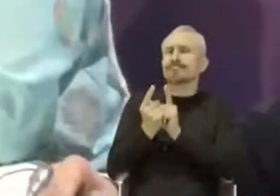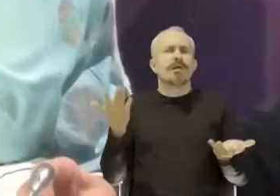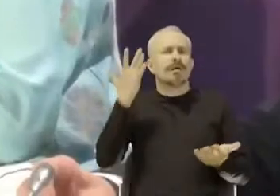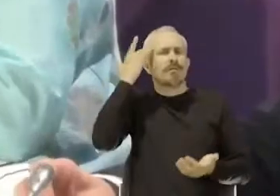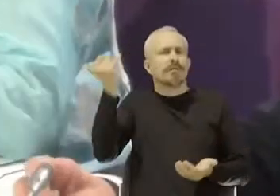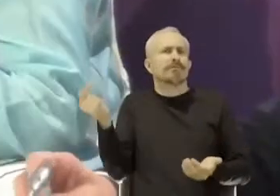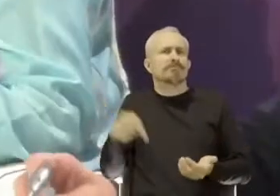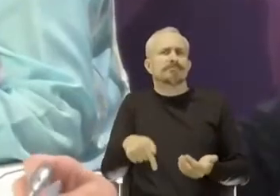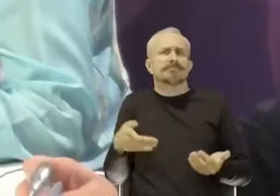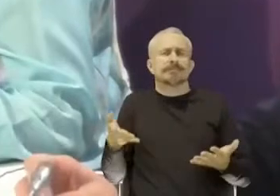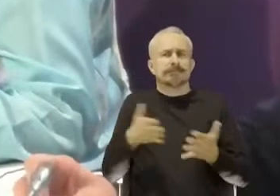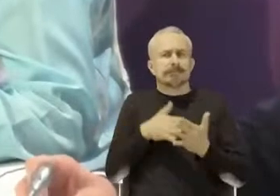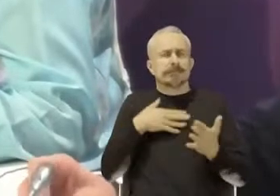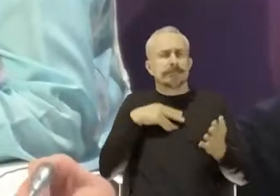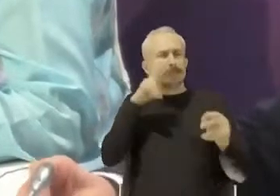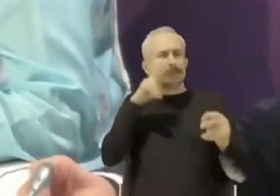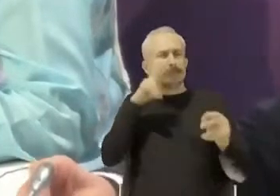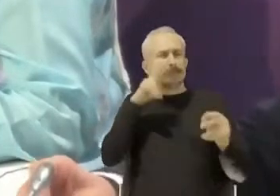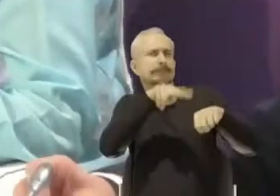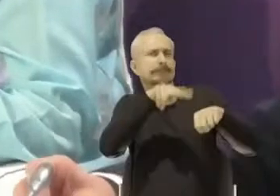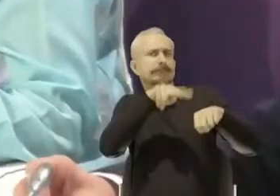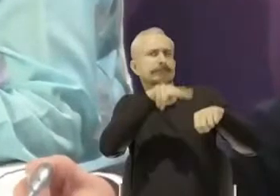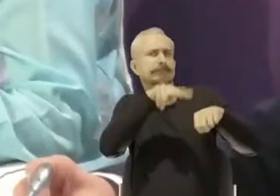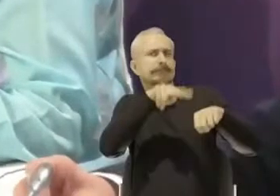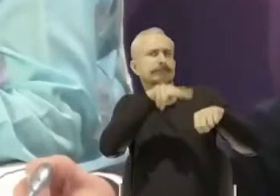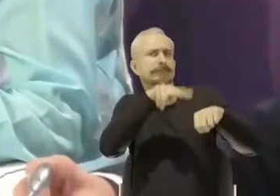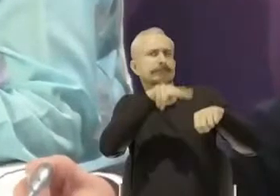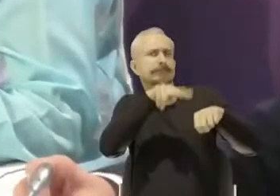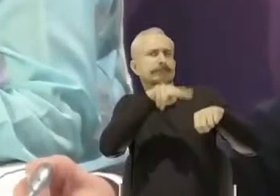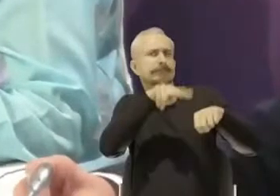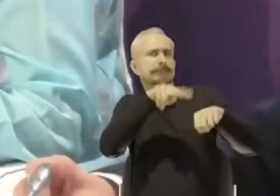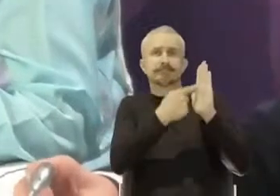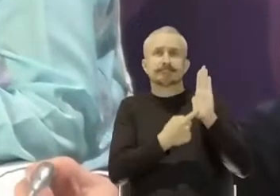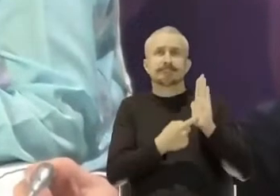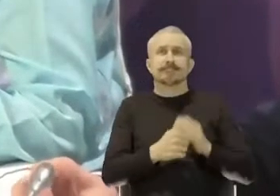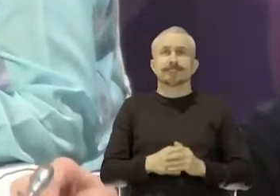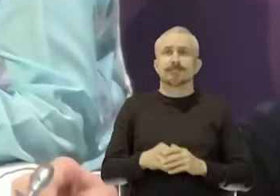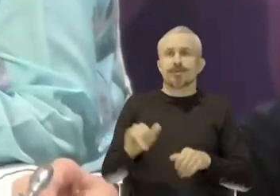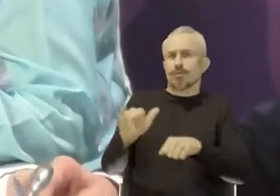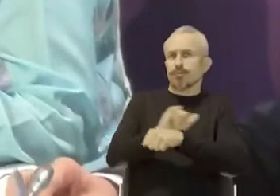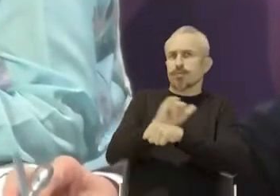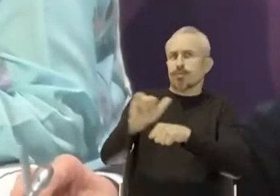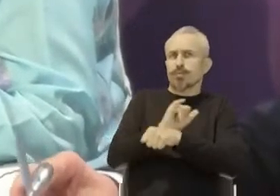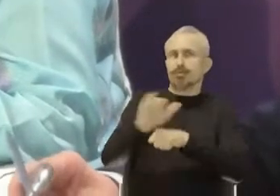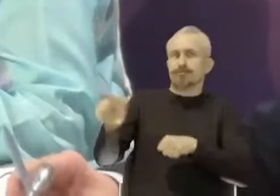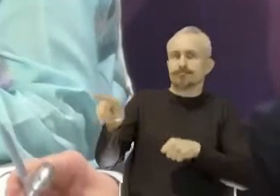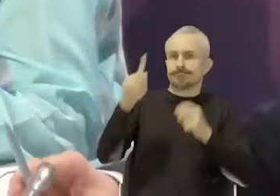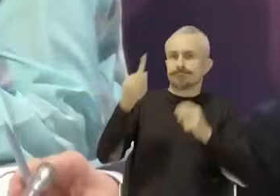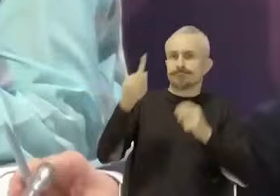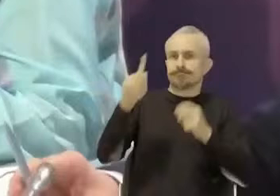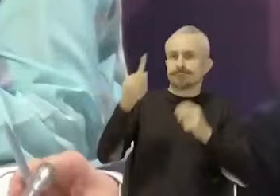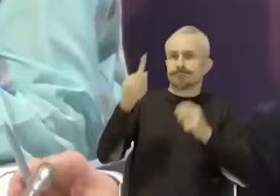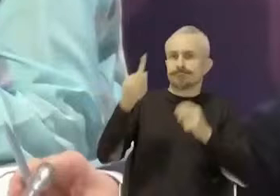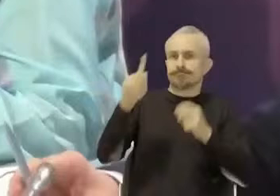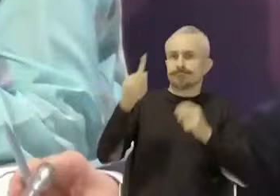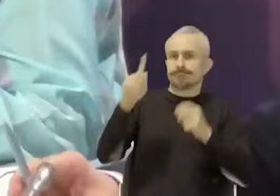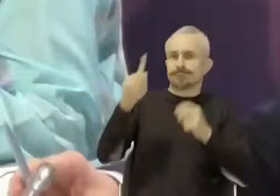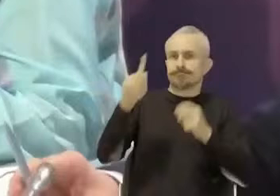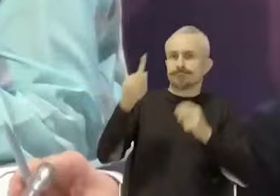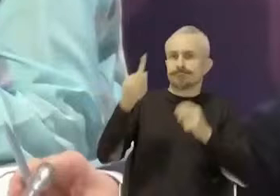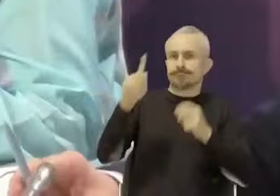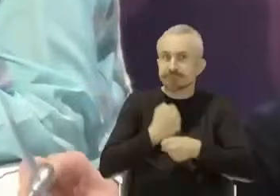in New York. 87 member states reaffirmed their commitments after 5 years from Quito to